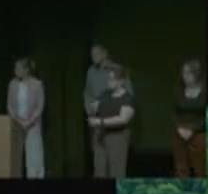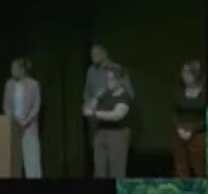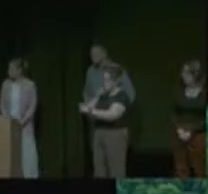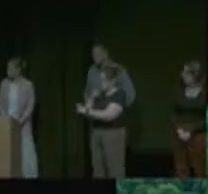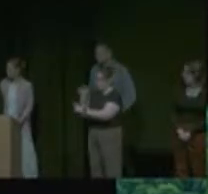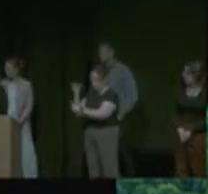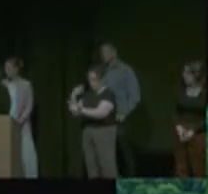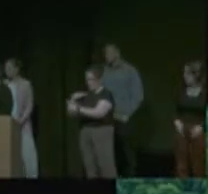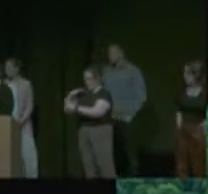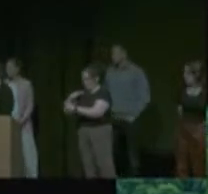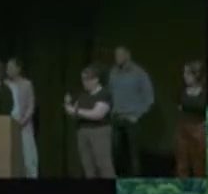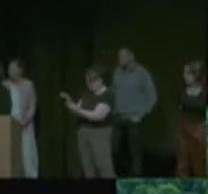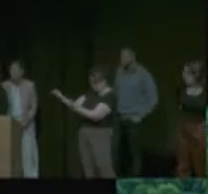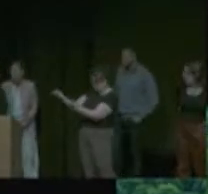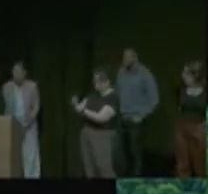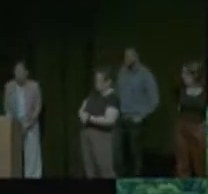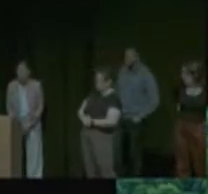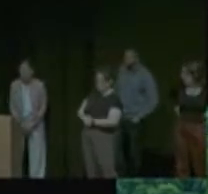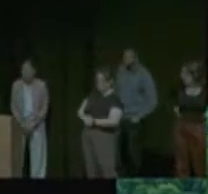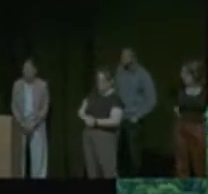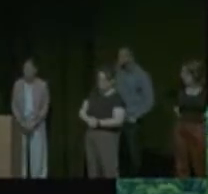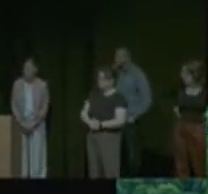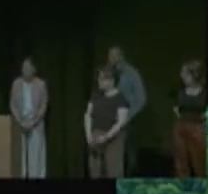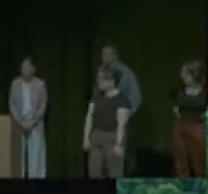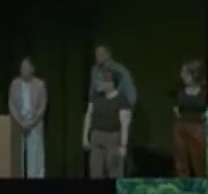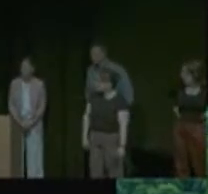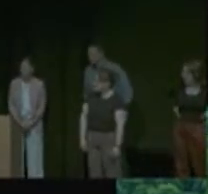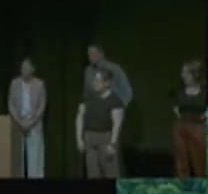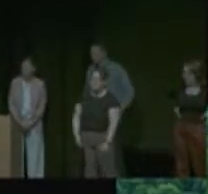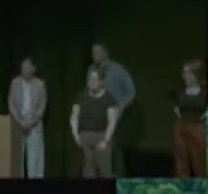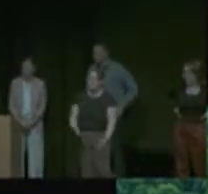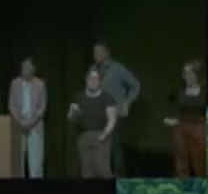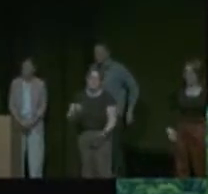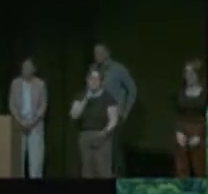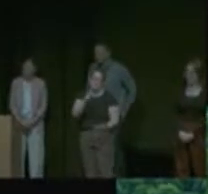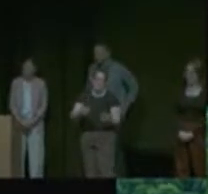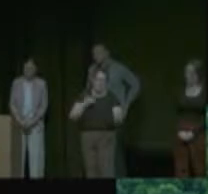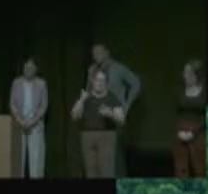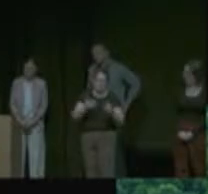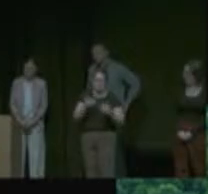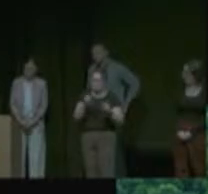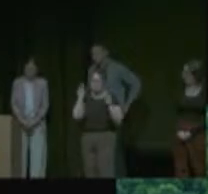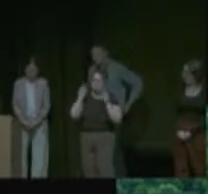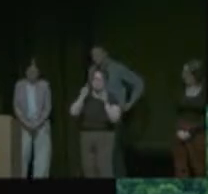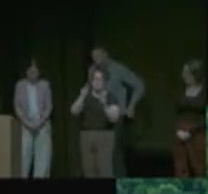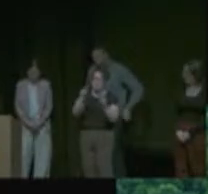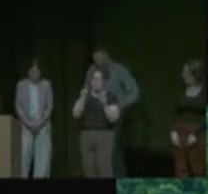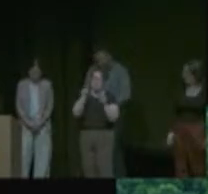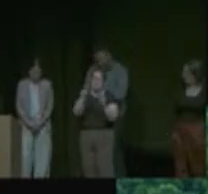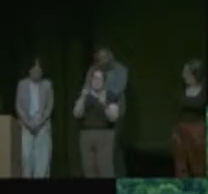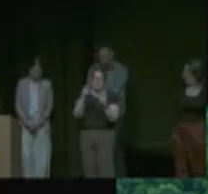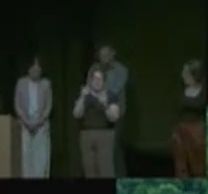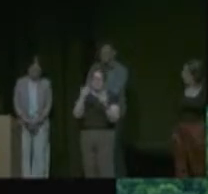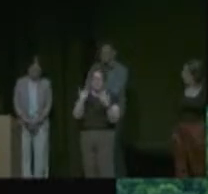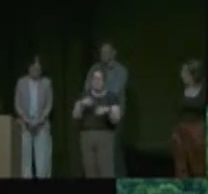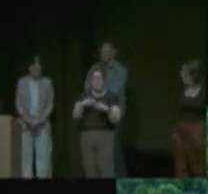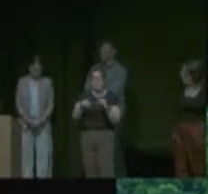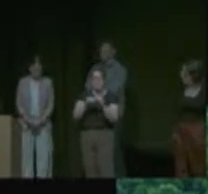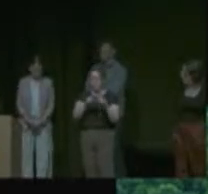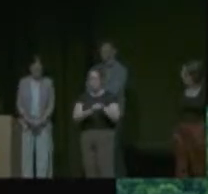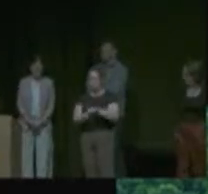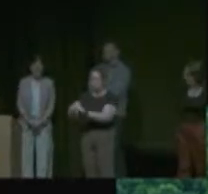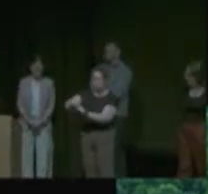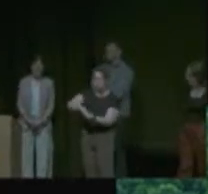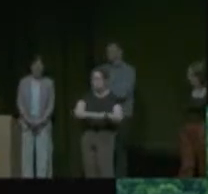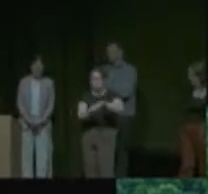That's you. You're the park. Well, of course, we're very excited about it. We look forward to, more kayaking